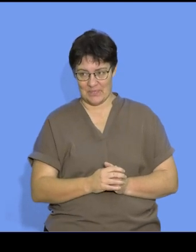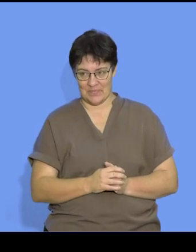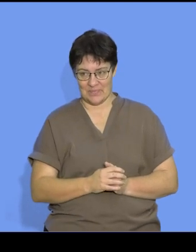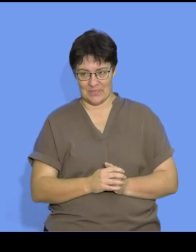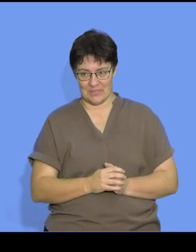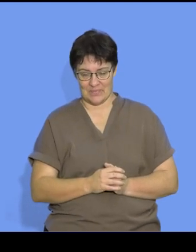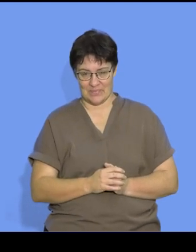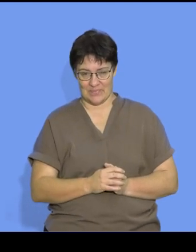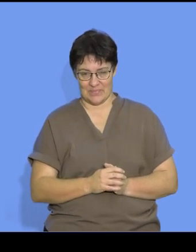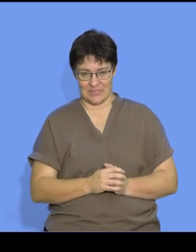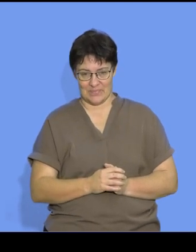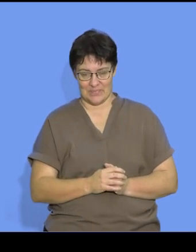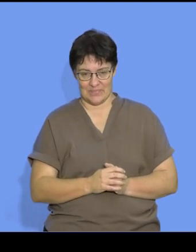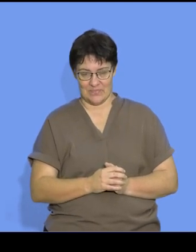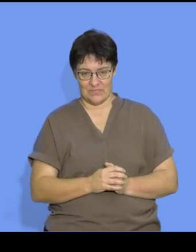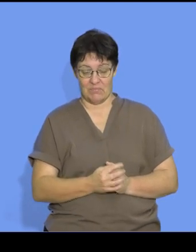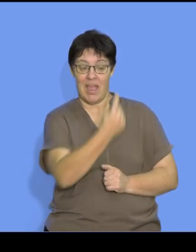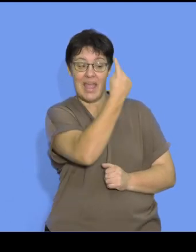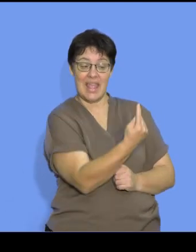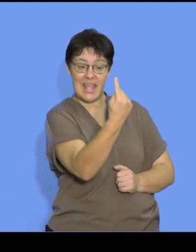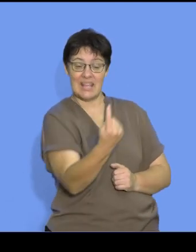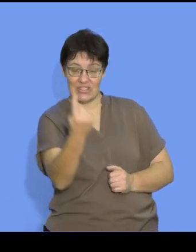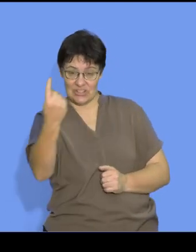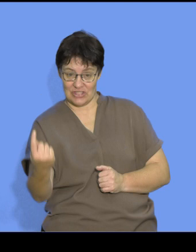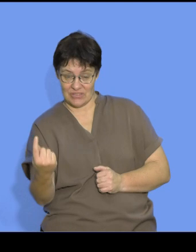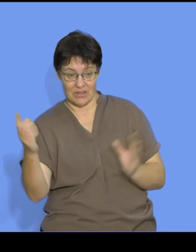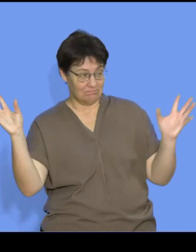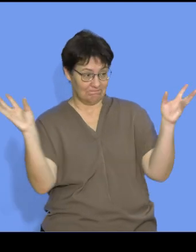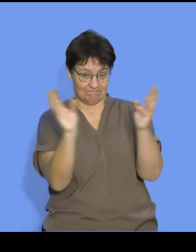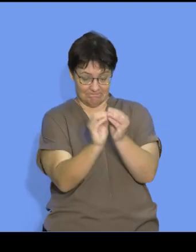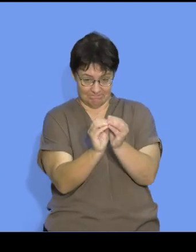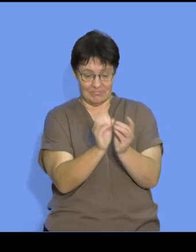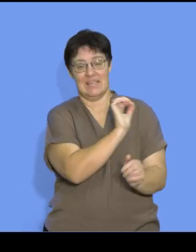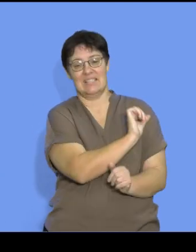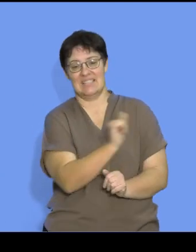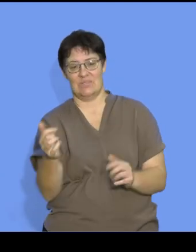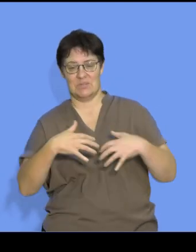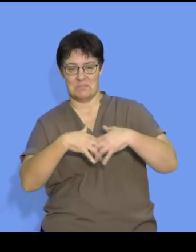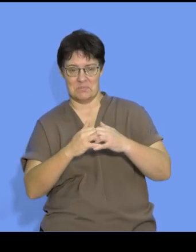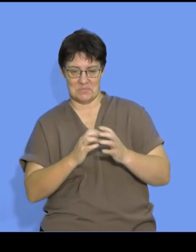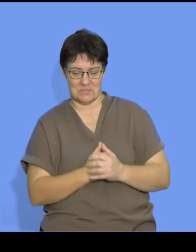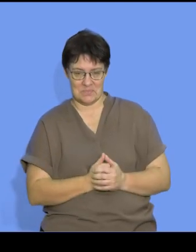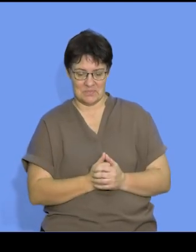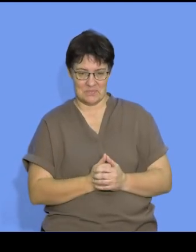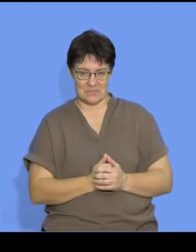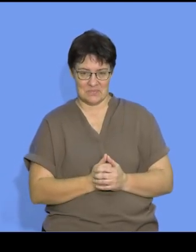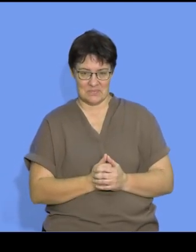is a term. Each of these make up the sequence.